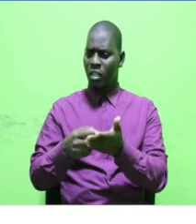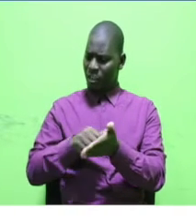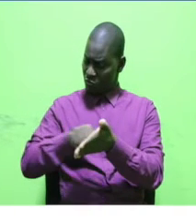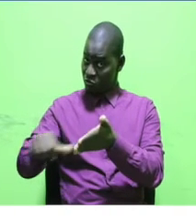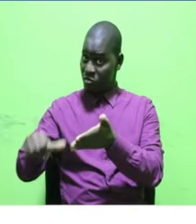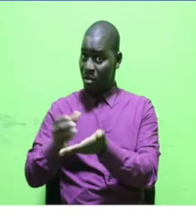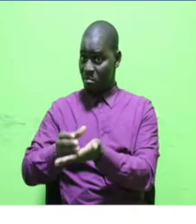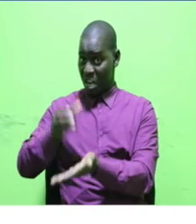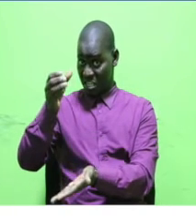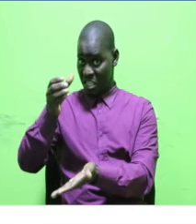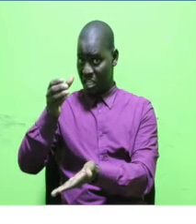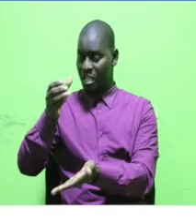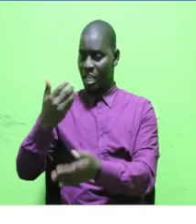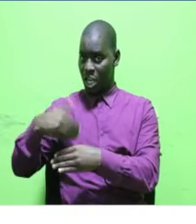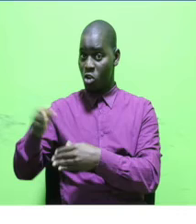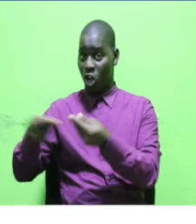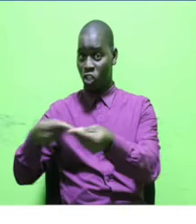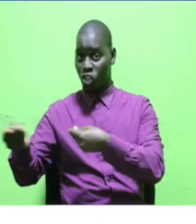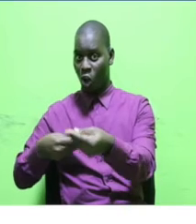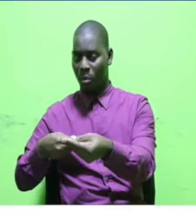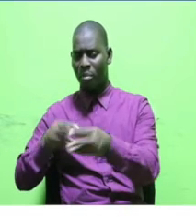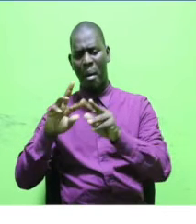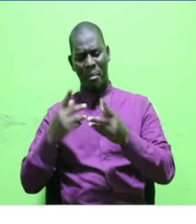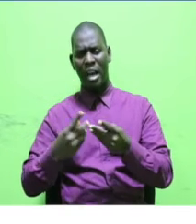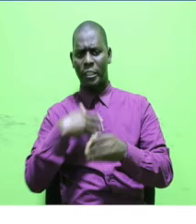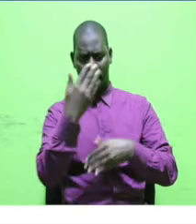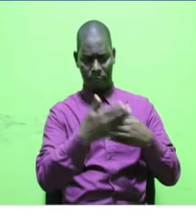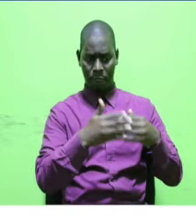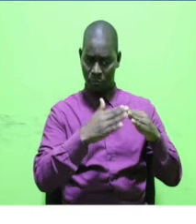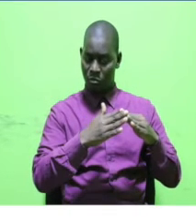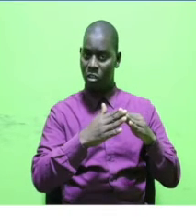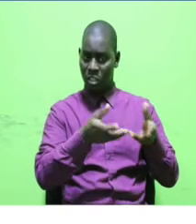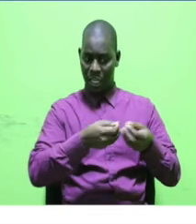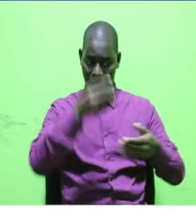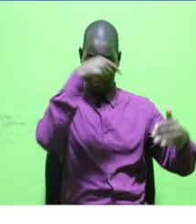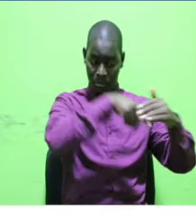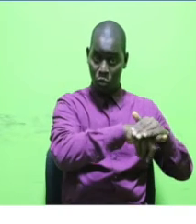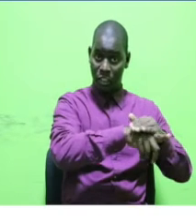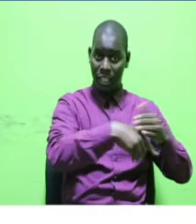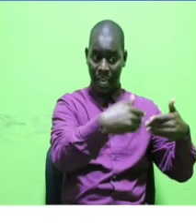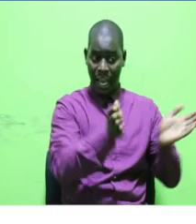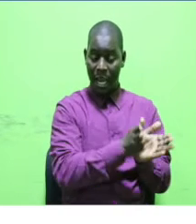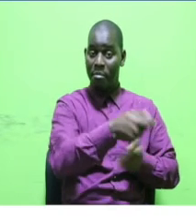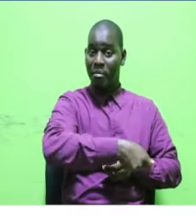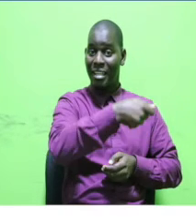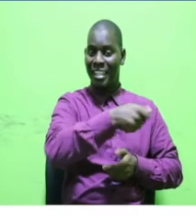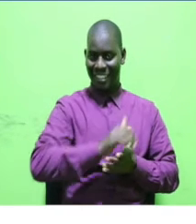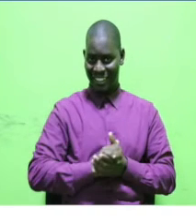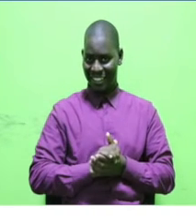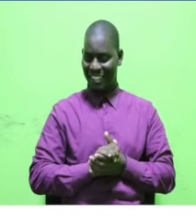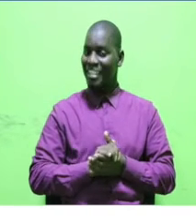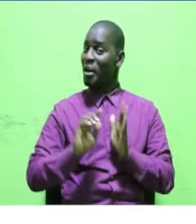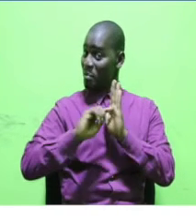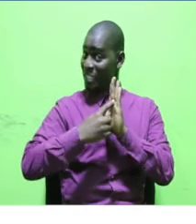plastic bags each time we go shopping, but instead we can take woven baskets. Another principle